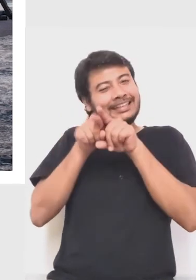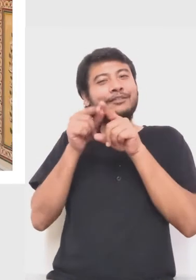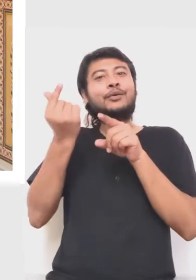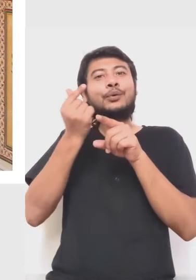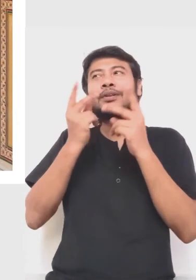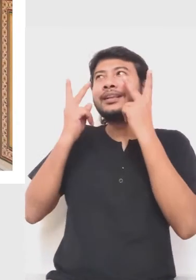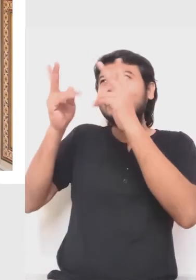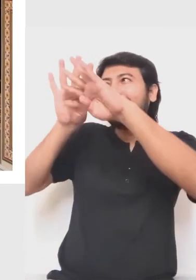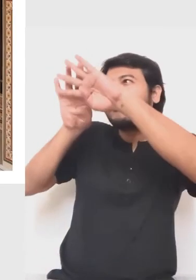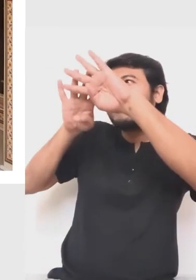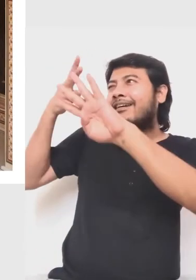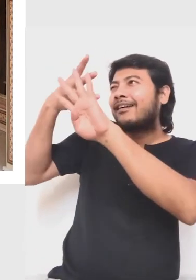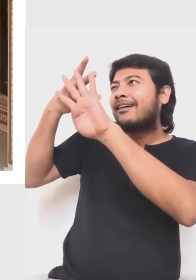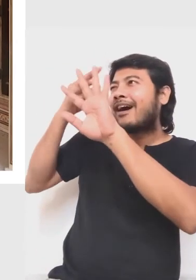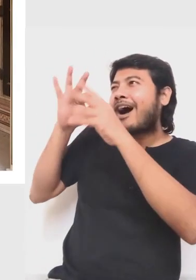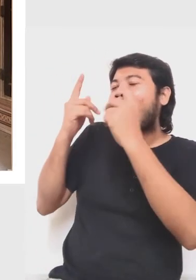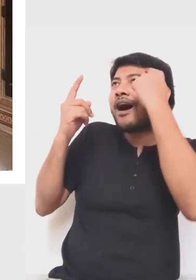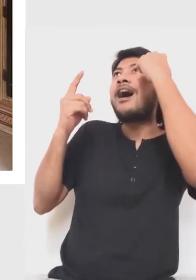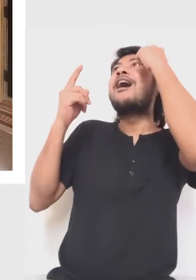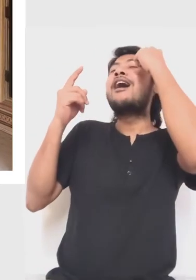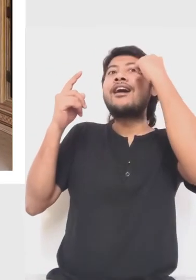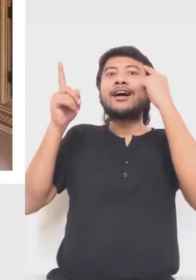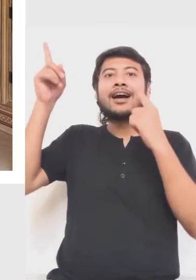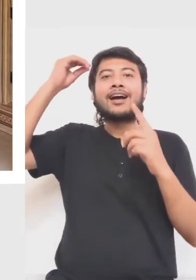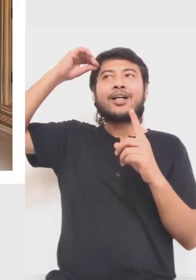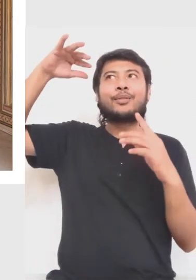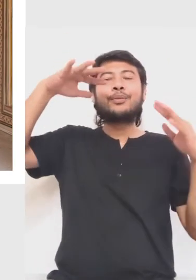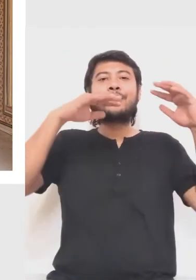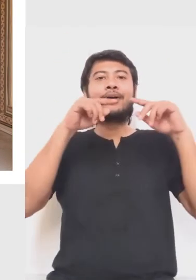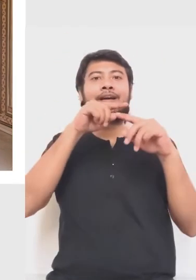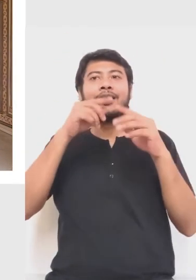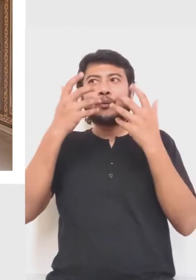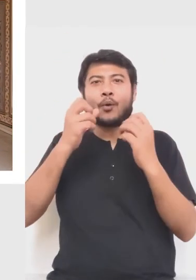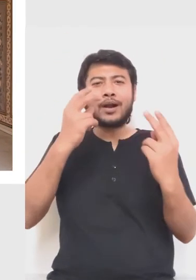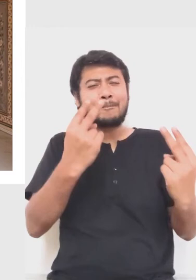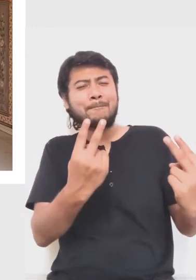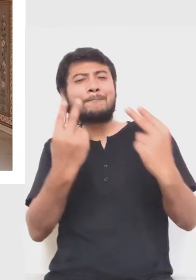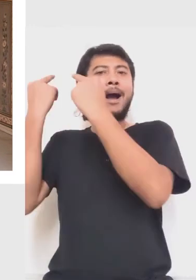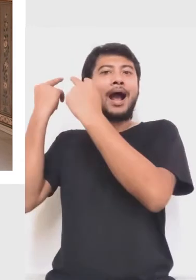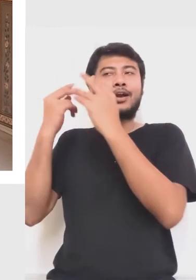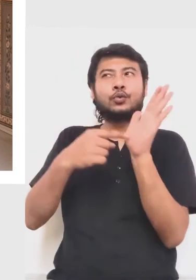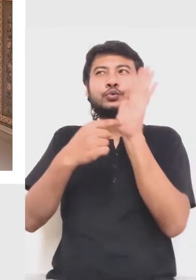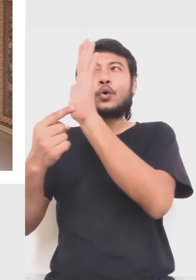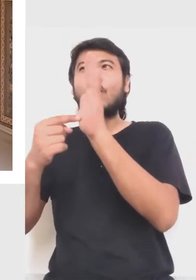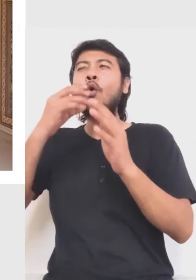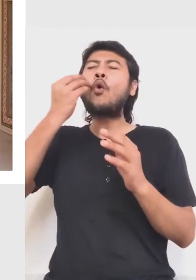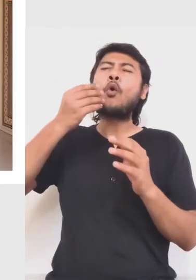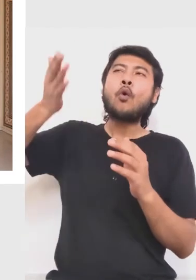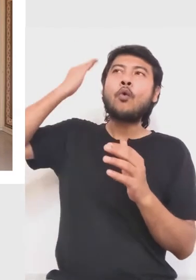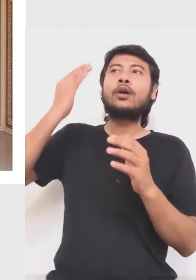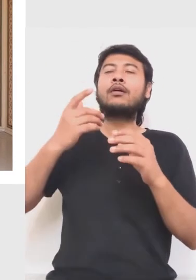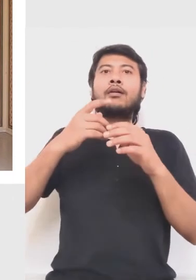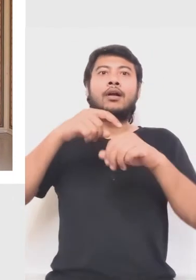lens. The relationship between time and space, the question if it can be reversed, compressed, and if time can